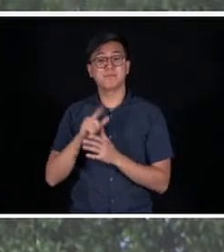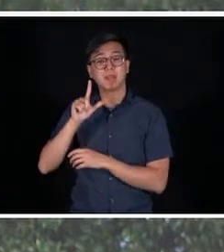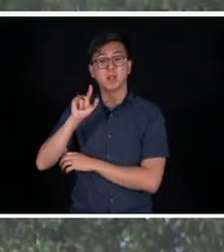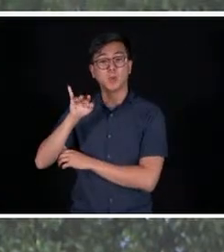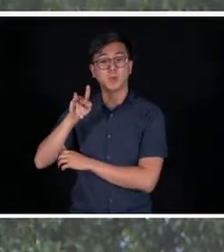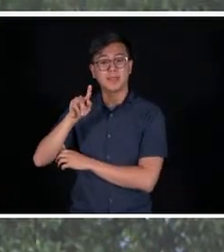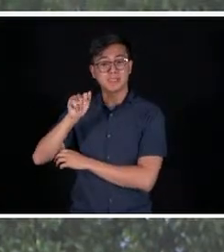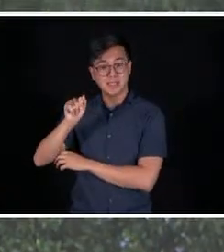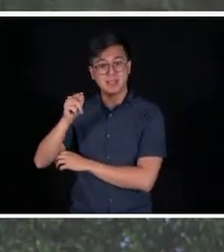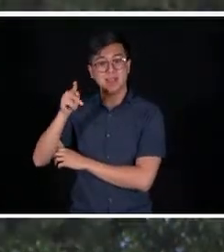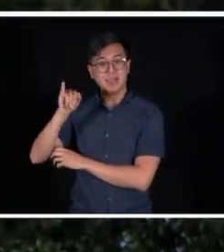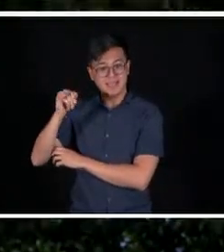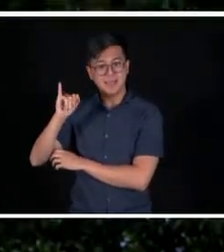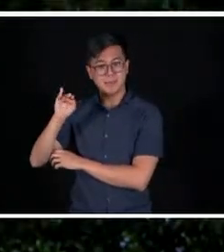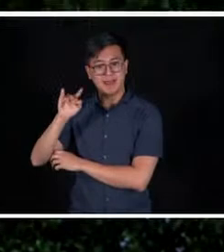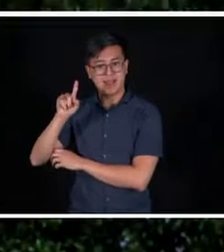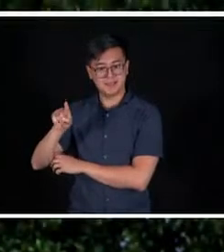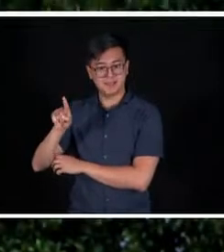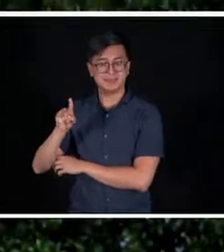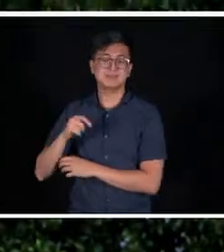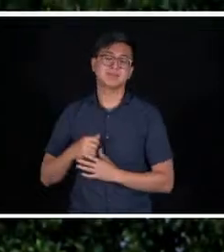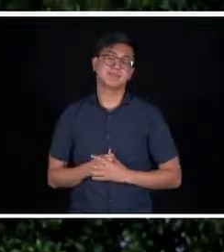Lupita Jimenez.